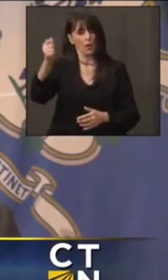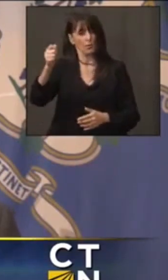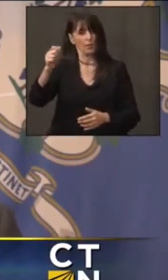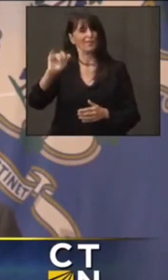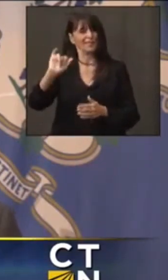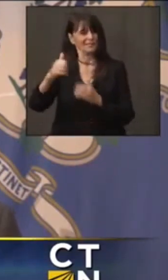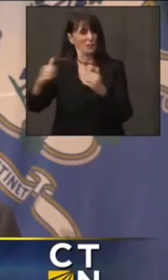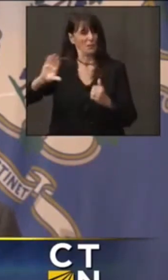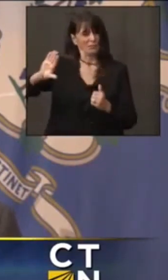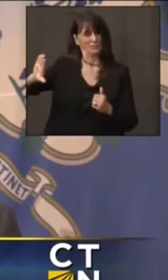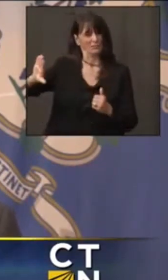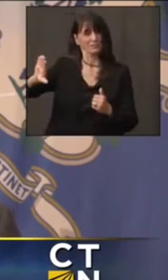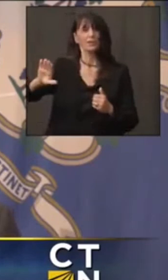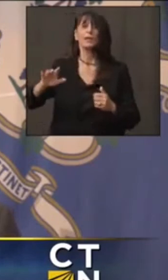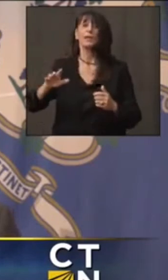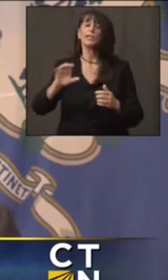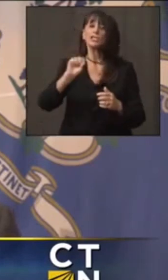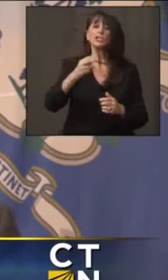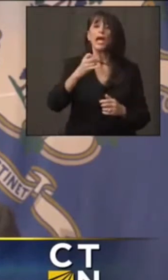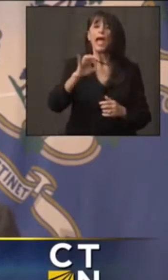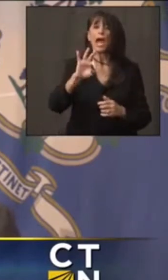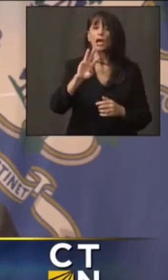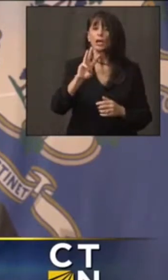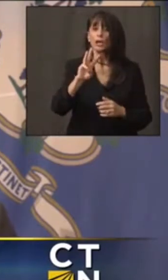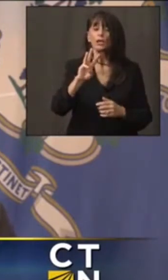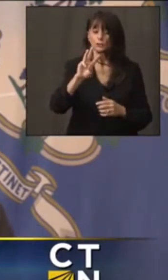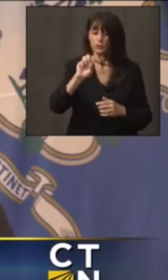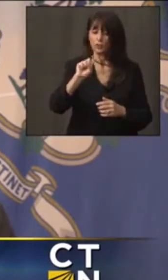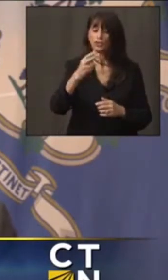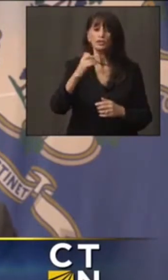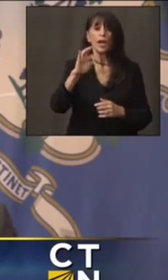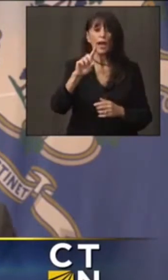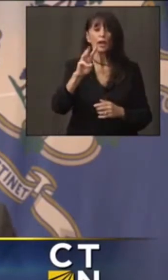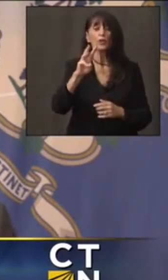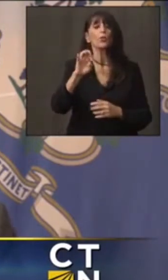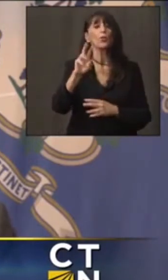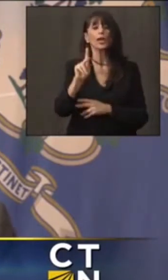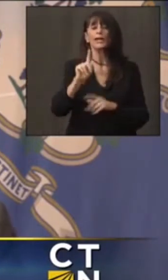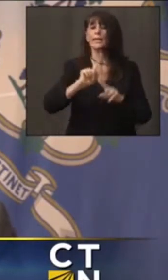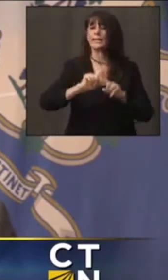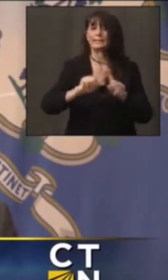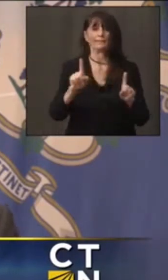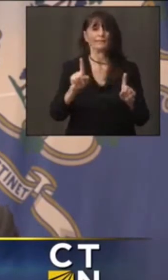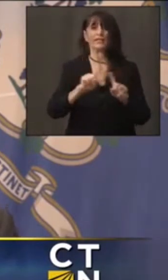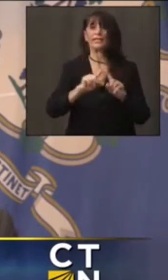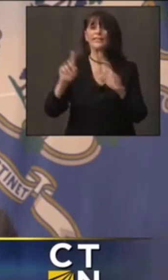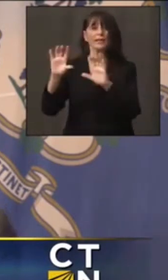have, a company, and so they'd be in a different category.